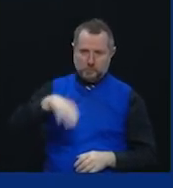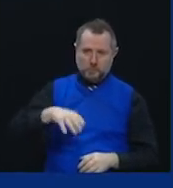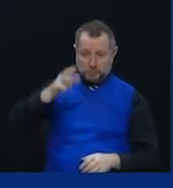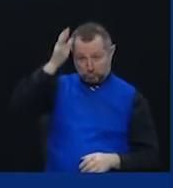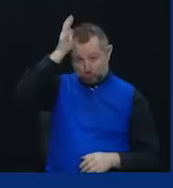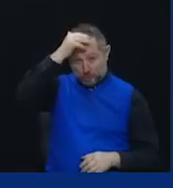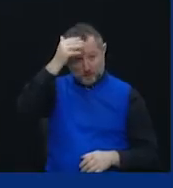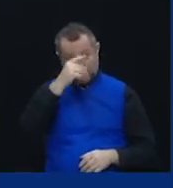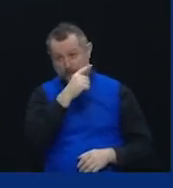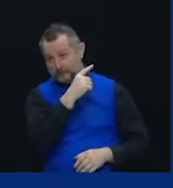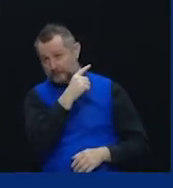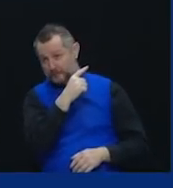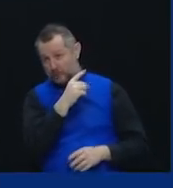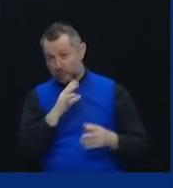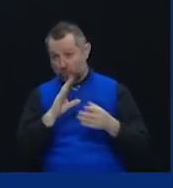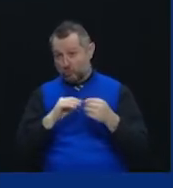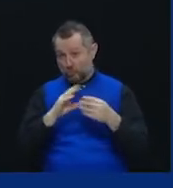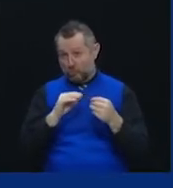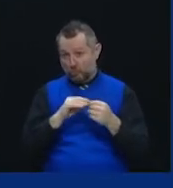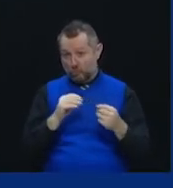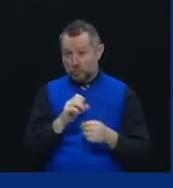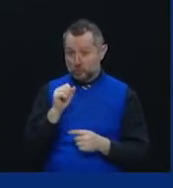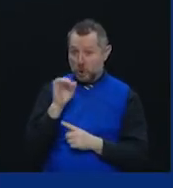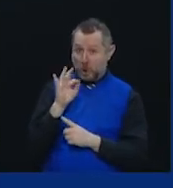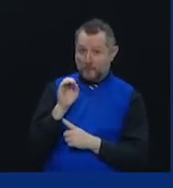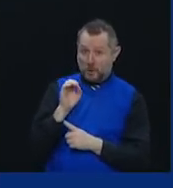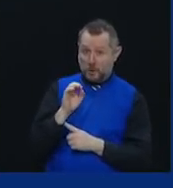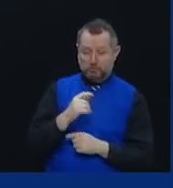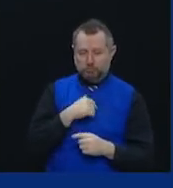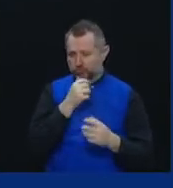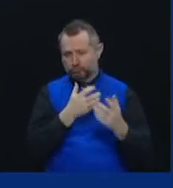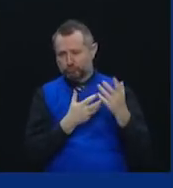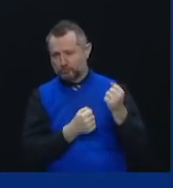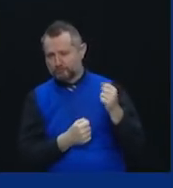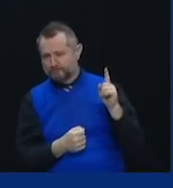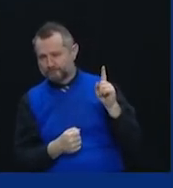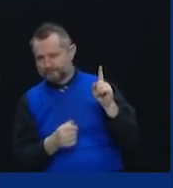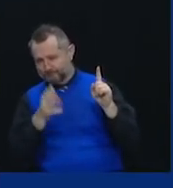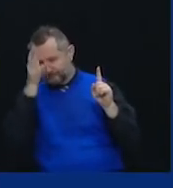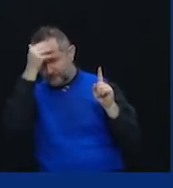safe, but I don't trust the Trump administration.